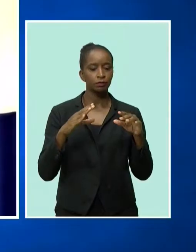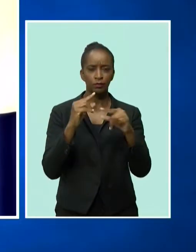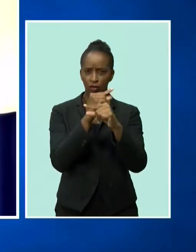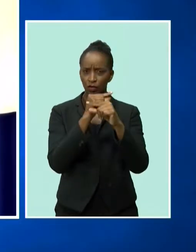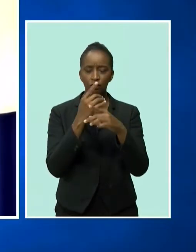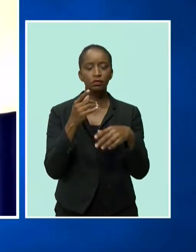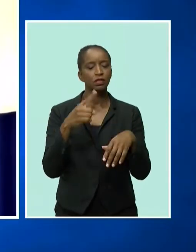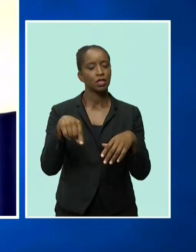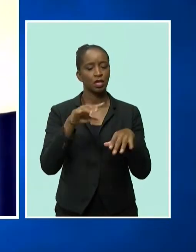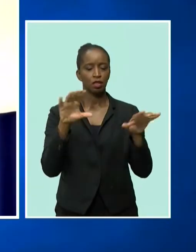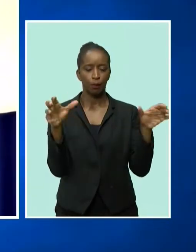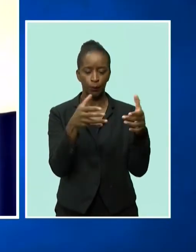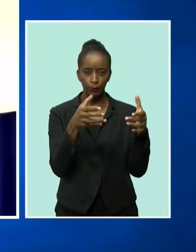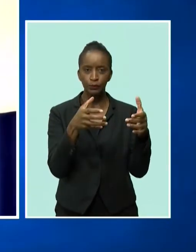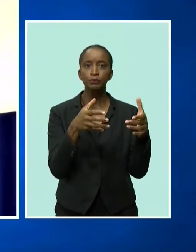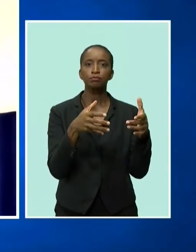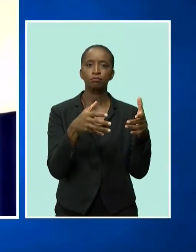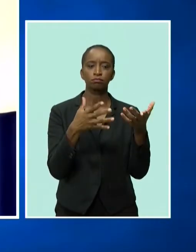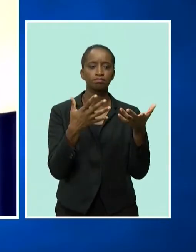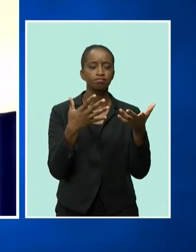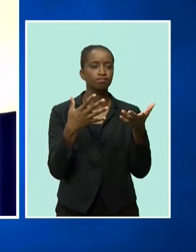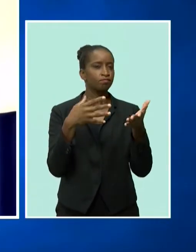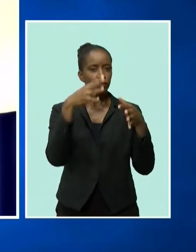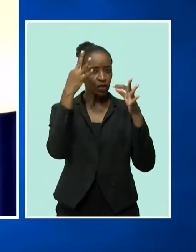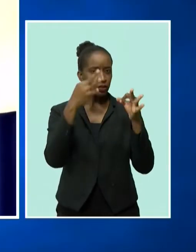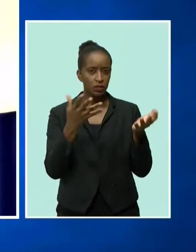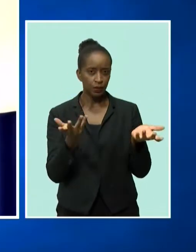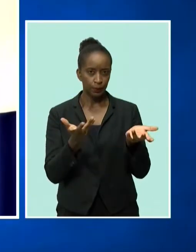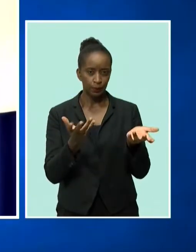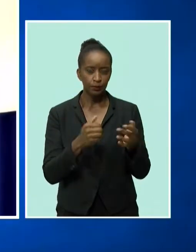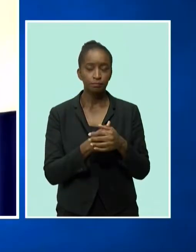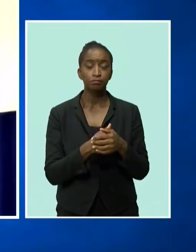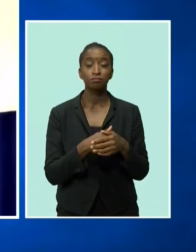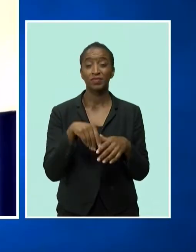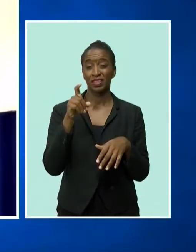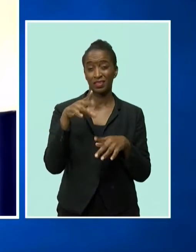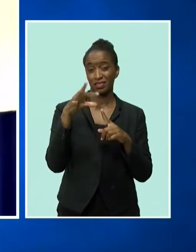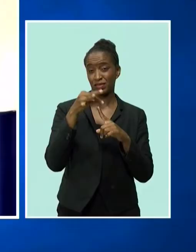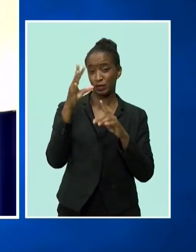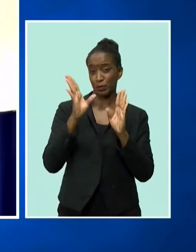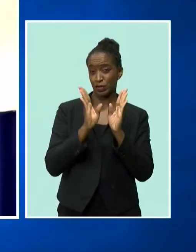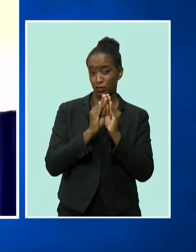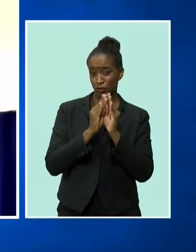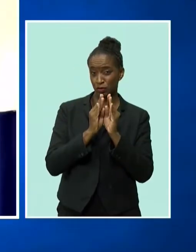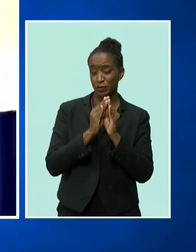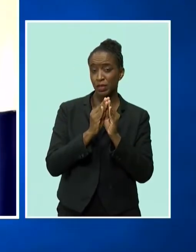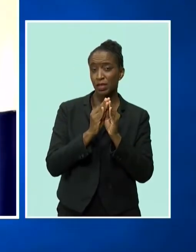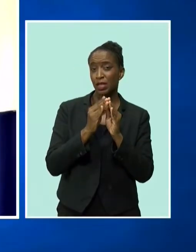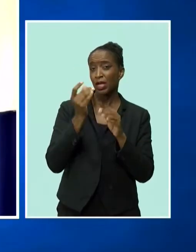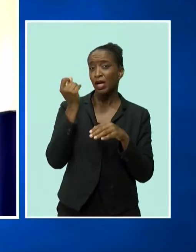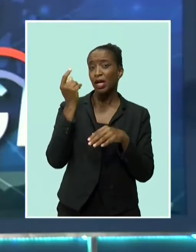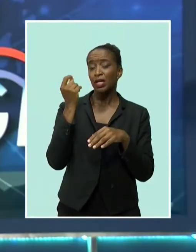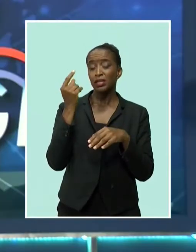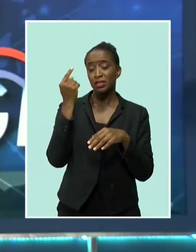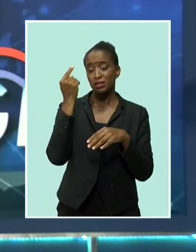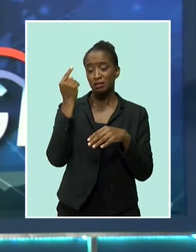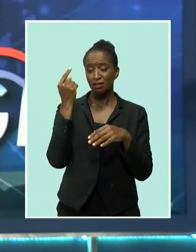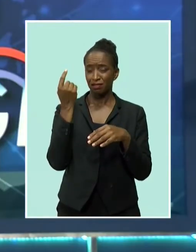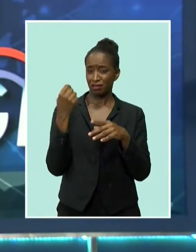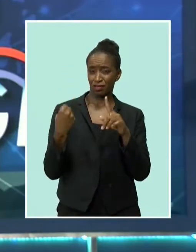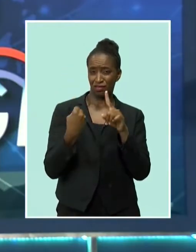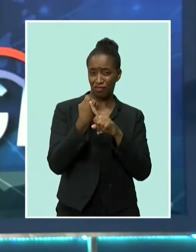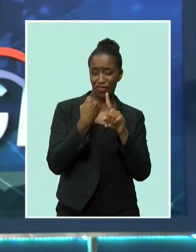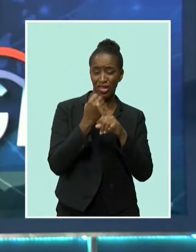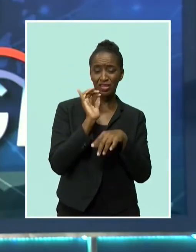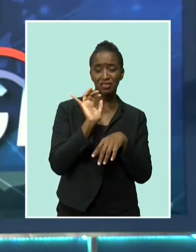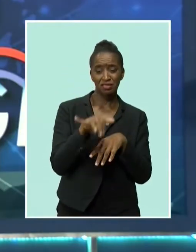a special meeting to look at violence as a public health issue. The